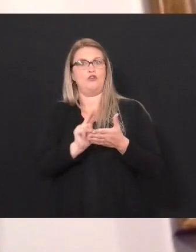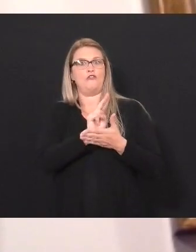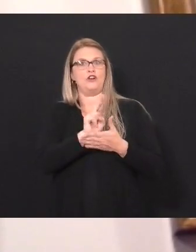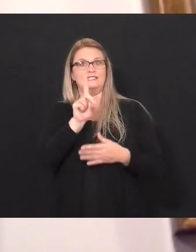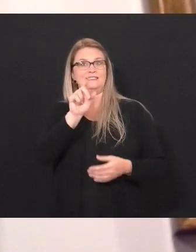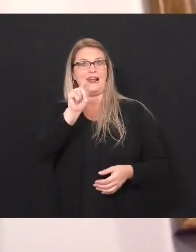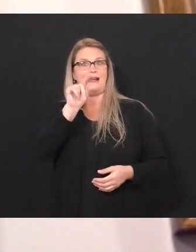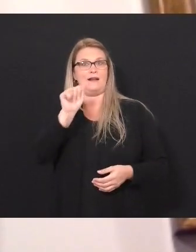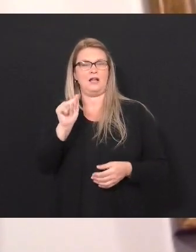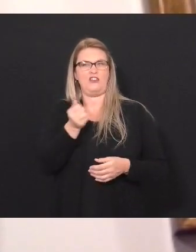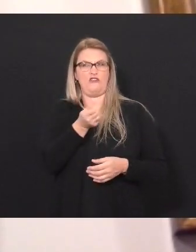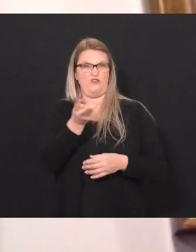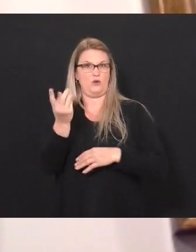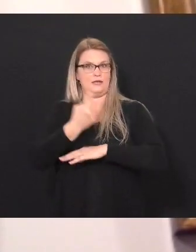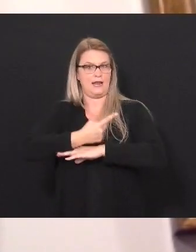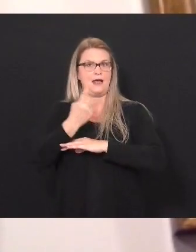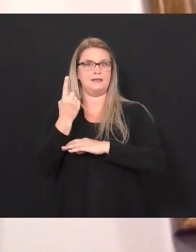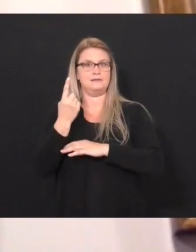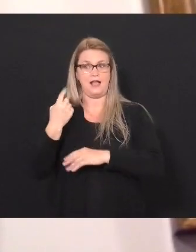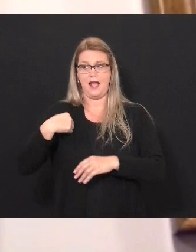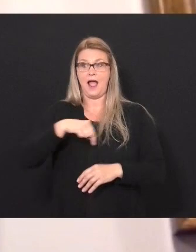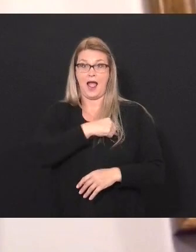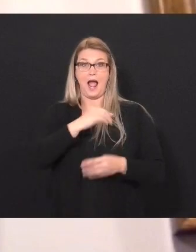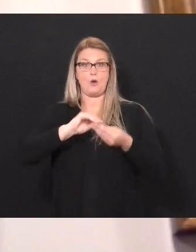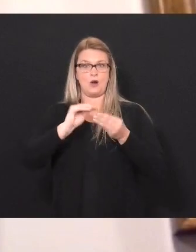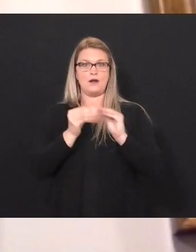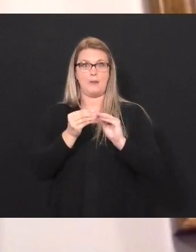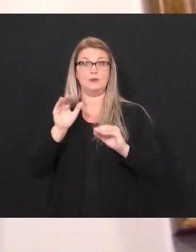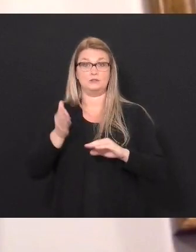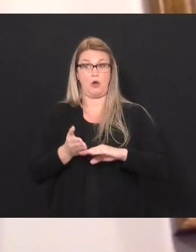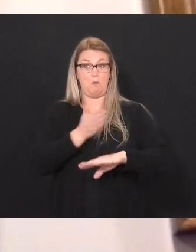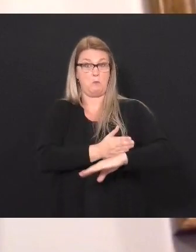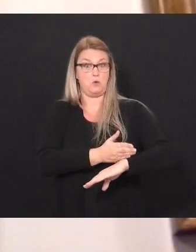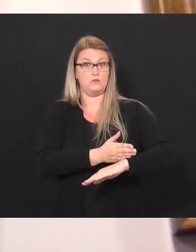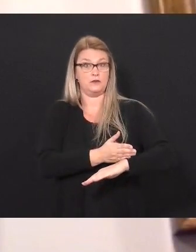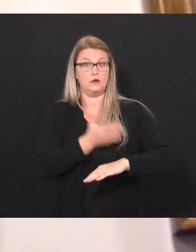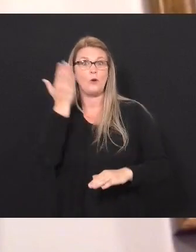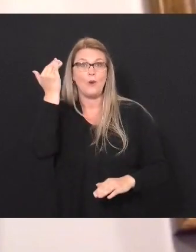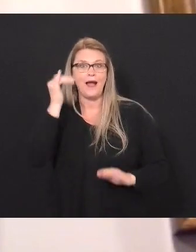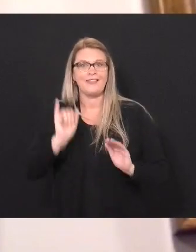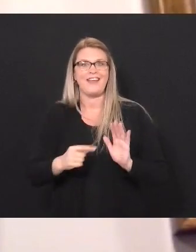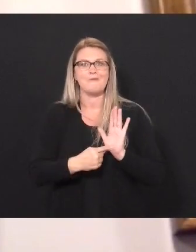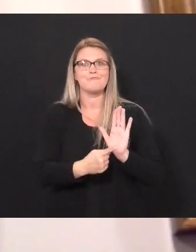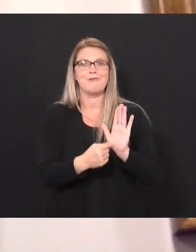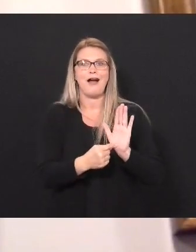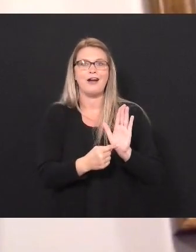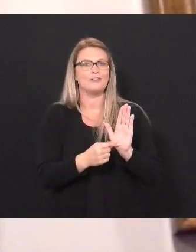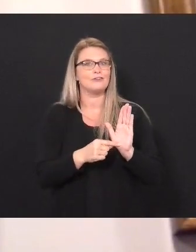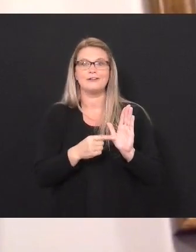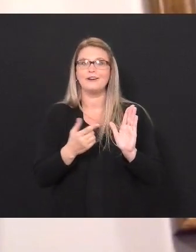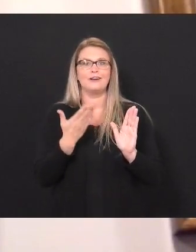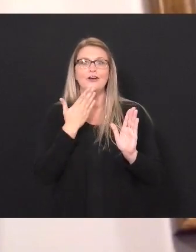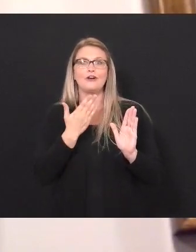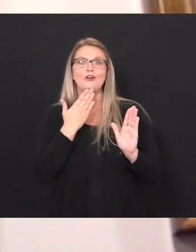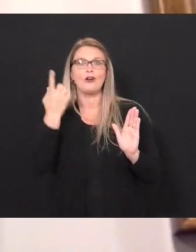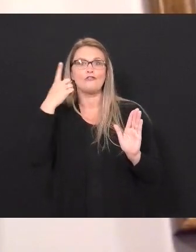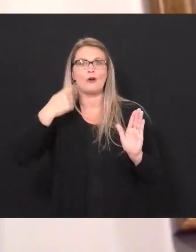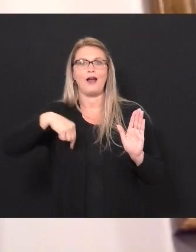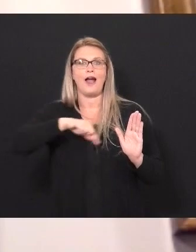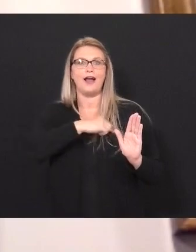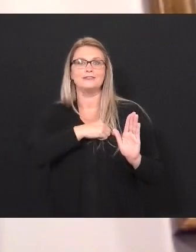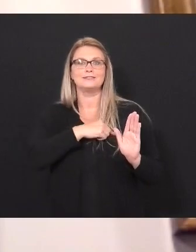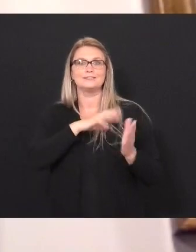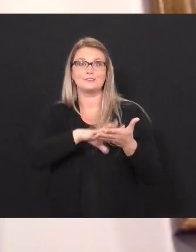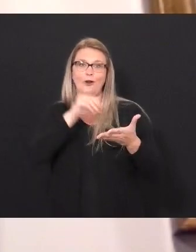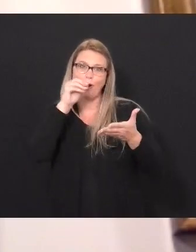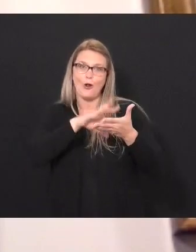last several days, all of our numbers are getting better, because these models are only as good as the